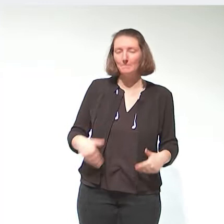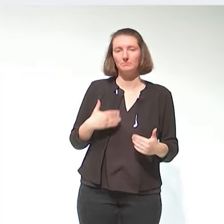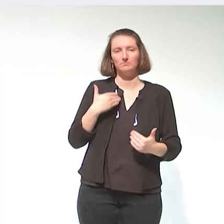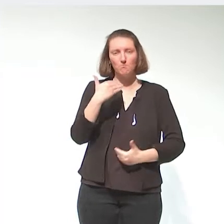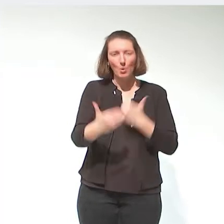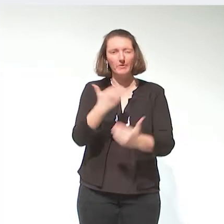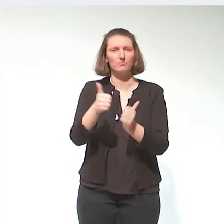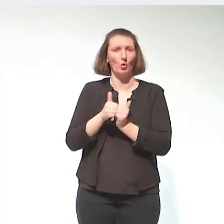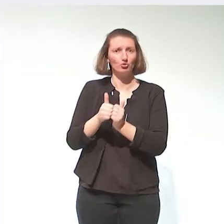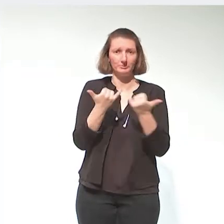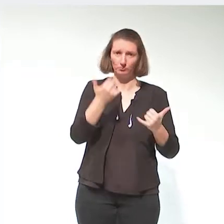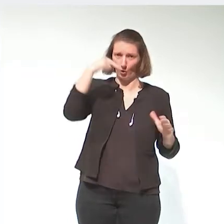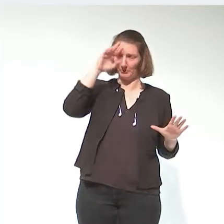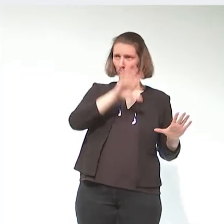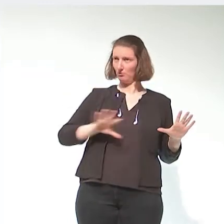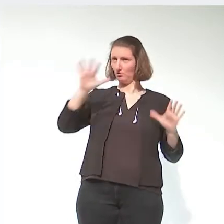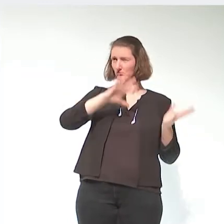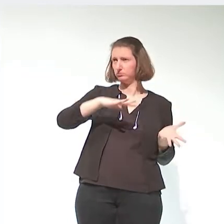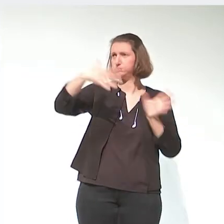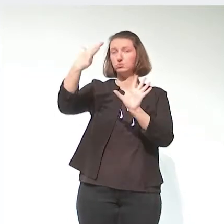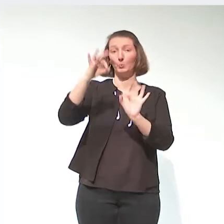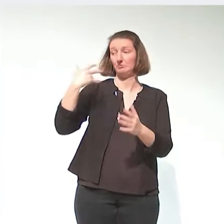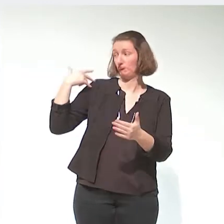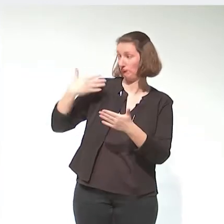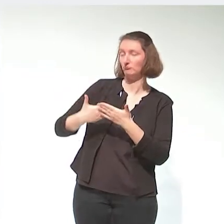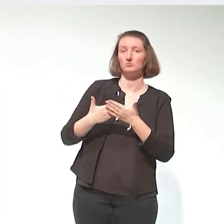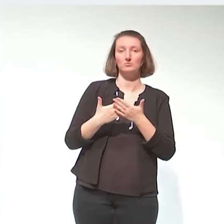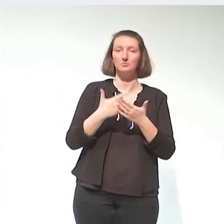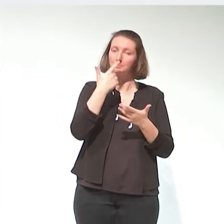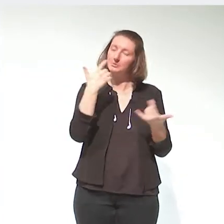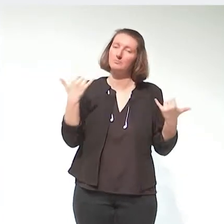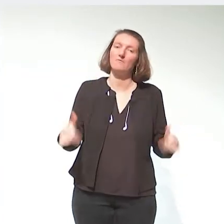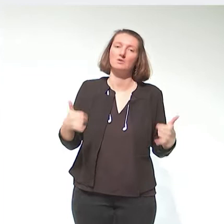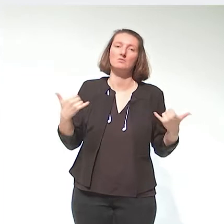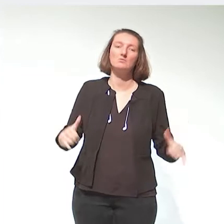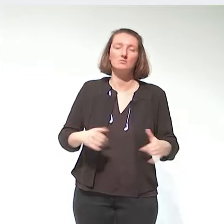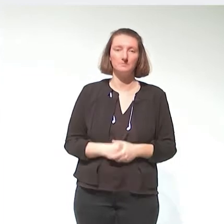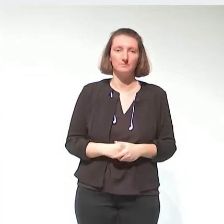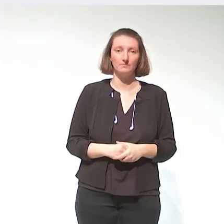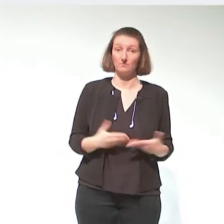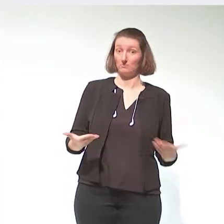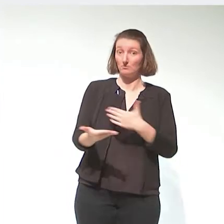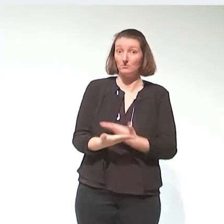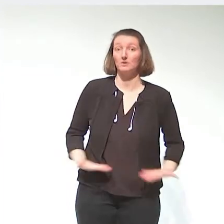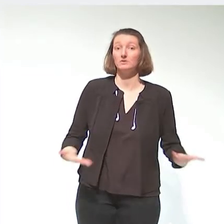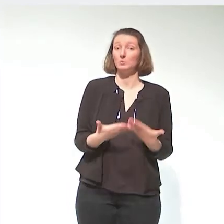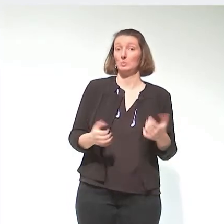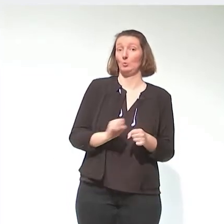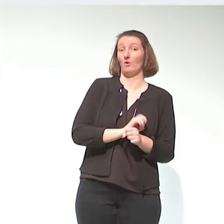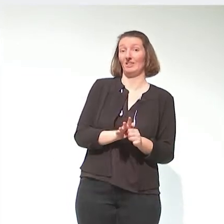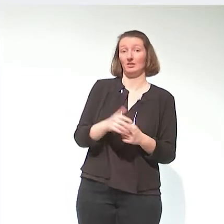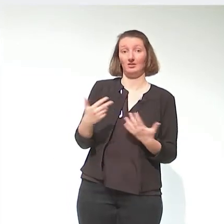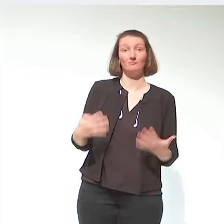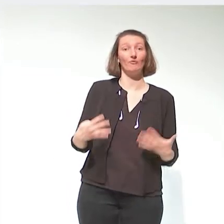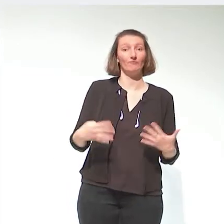prey to discrimination. And yet, despite the inroads that we have made together in Europe in recent years, we still have a long way to go.